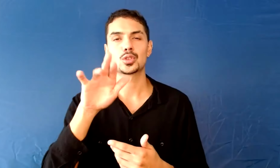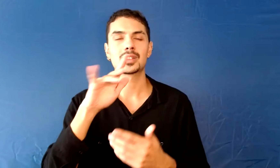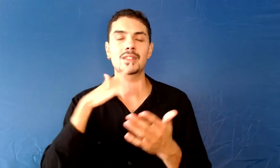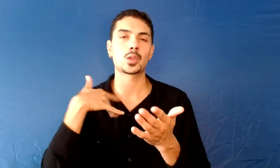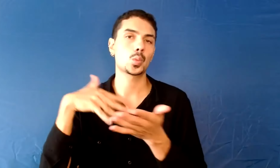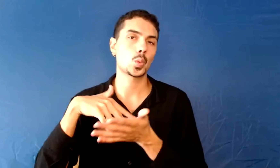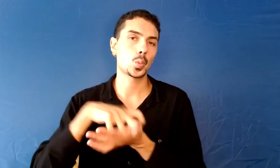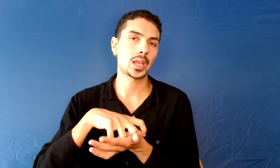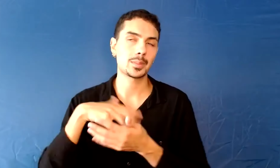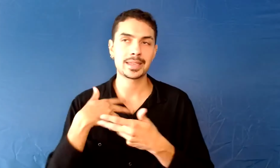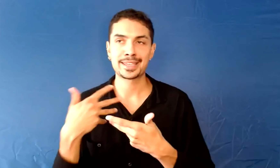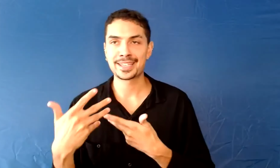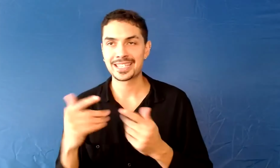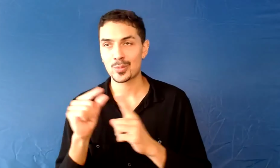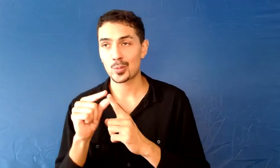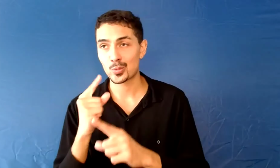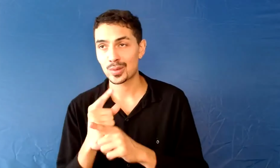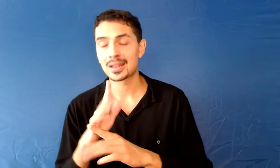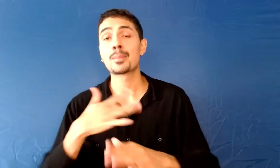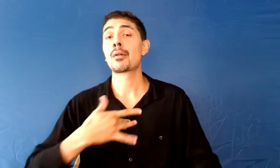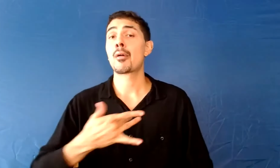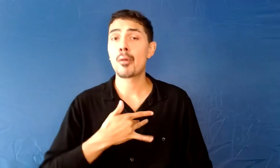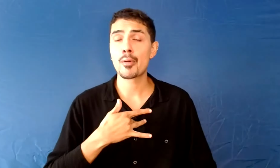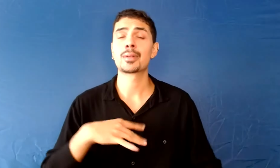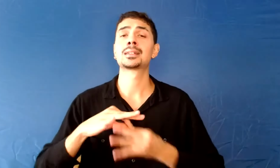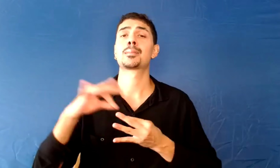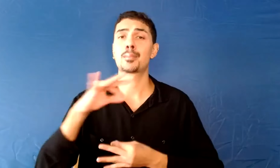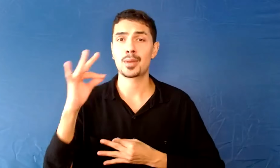My heart and my spirit says,